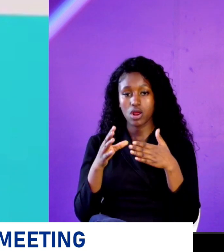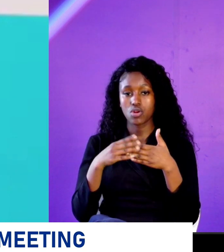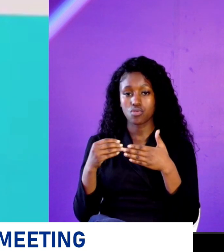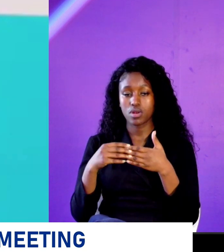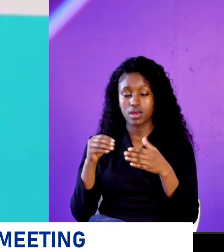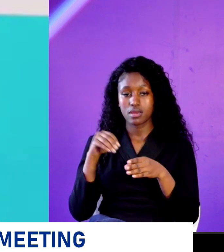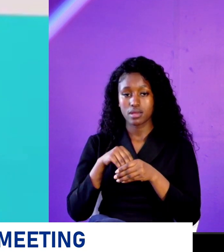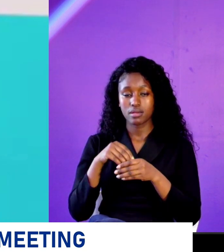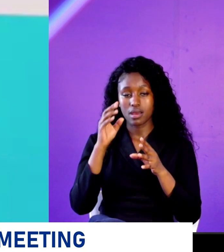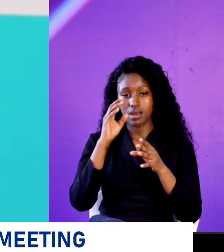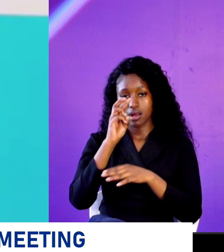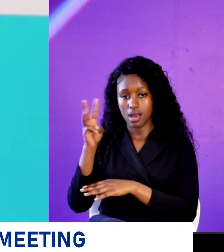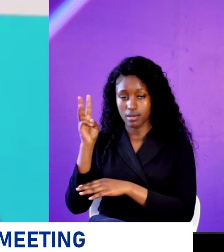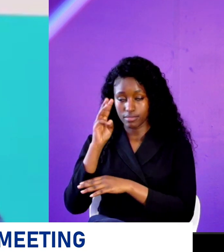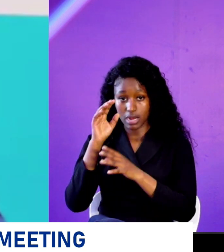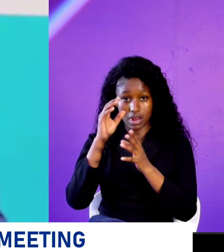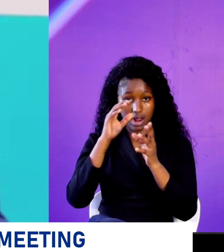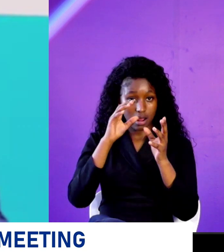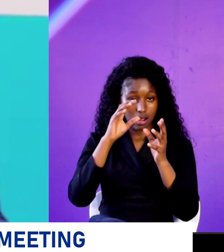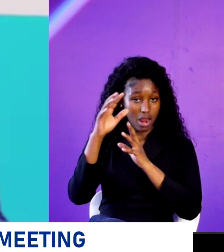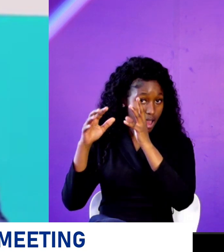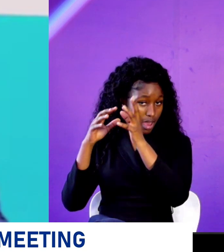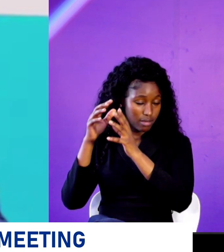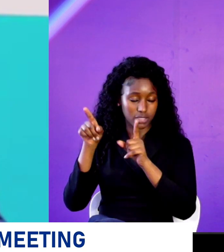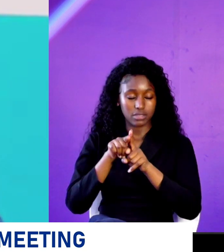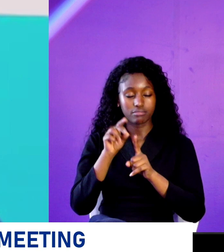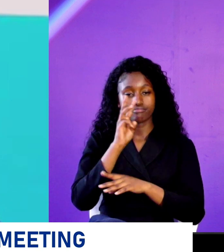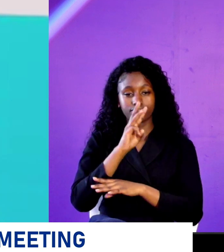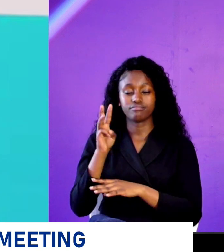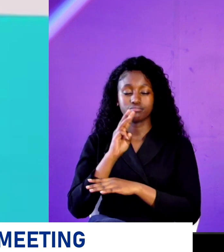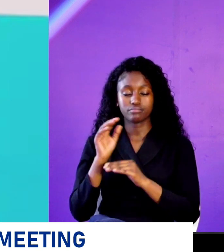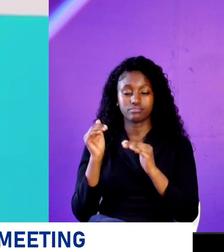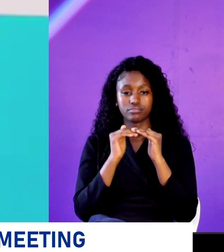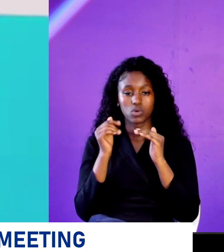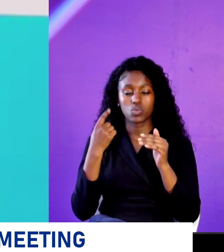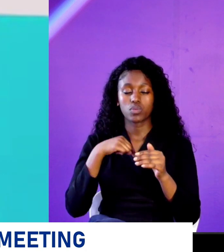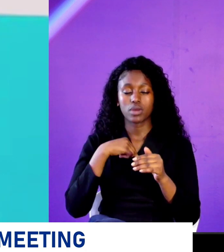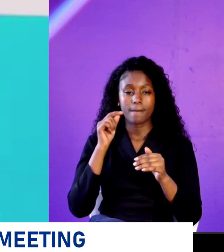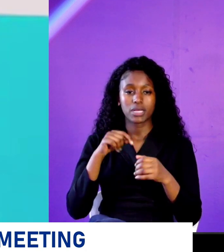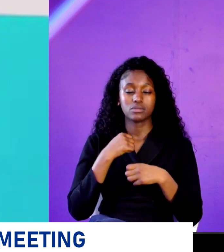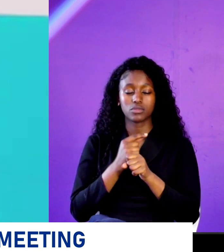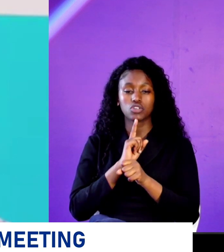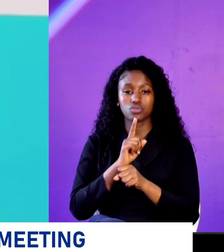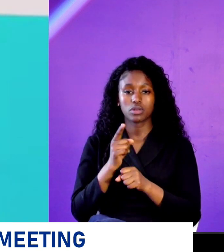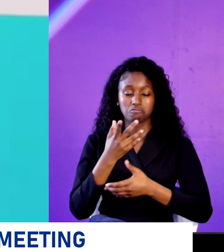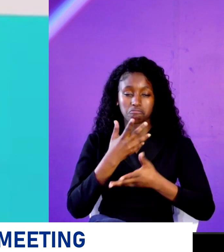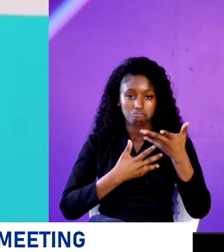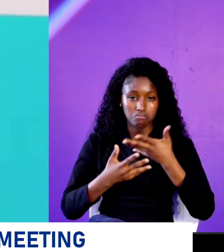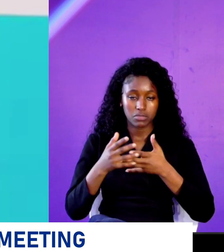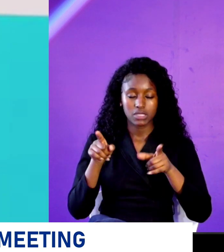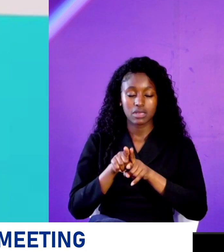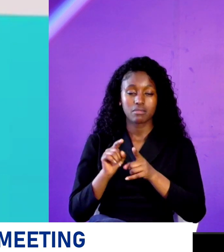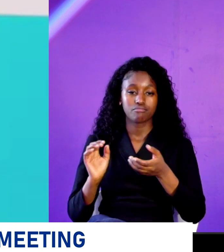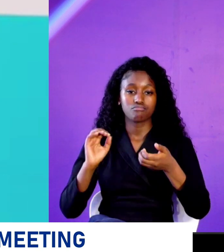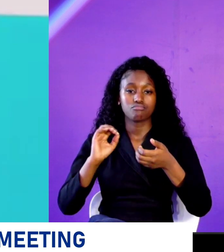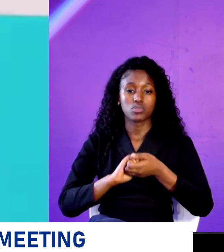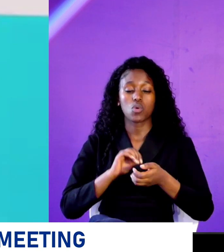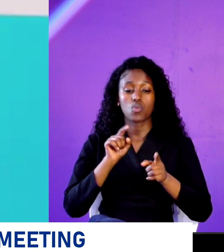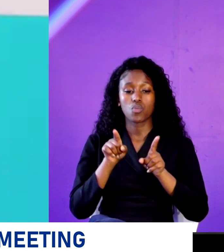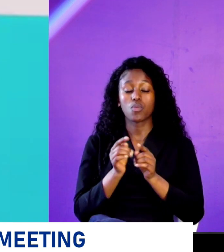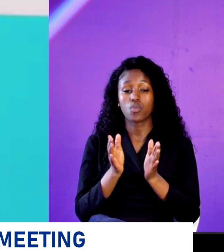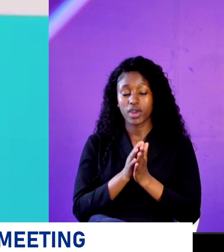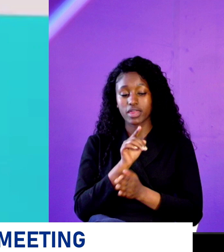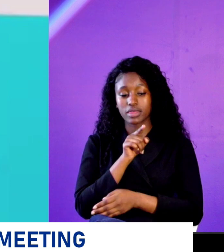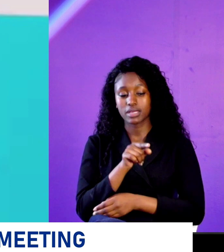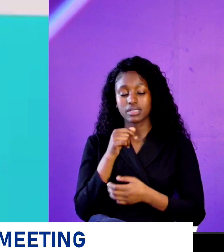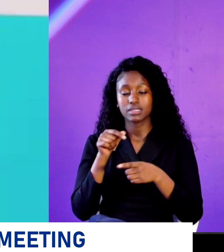investments and private equity. We must strengthen our engagement with this sector to unlock the capital necessary